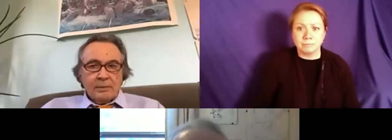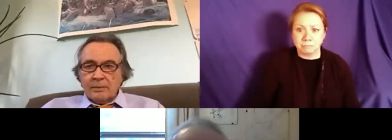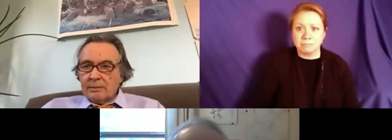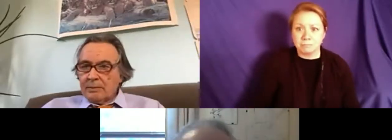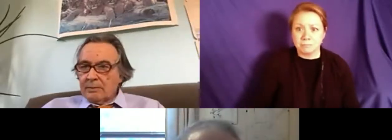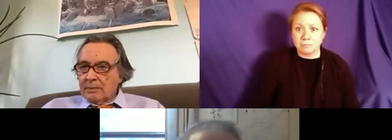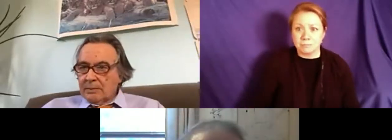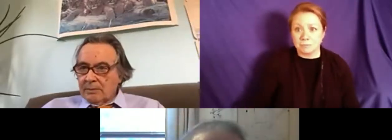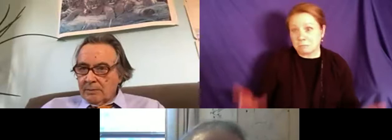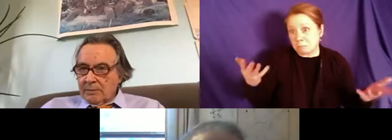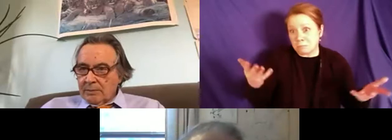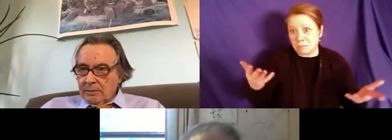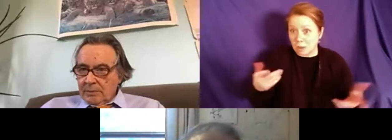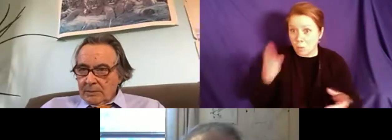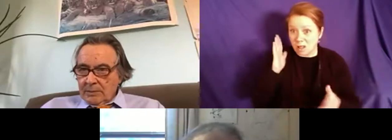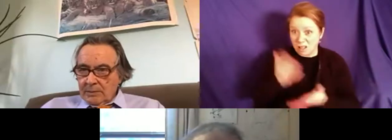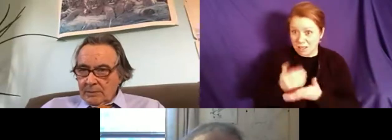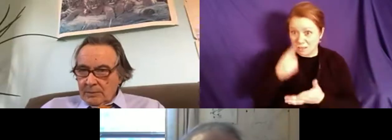It works better for the interpreter